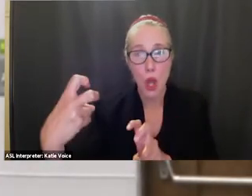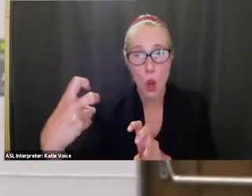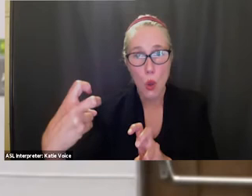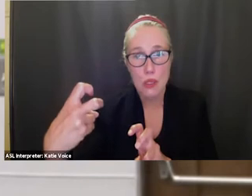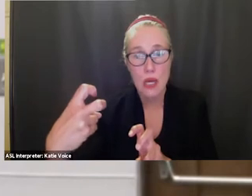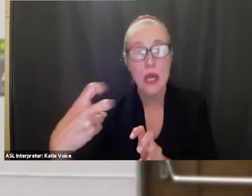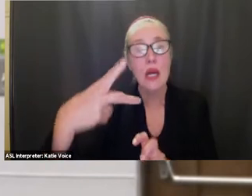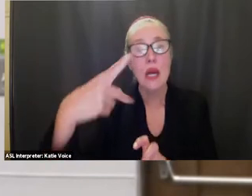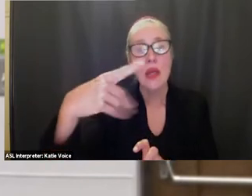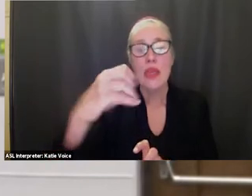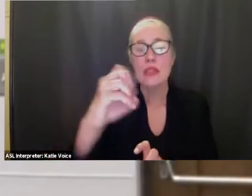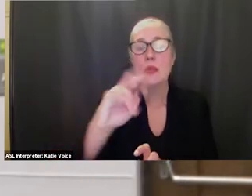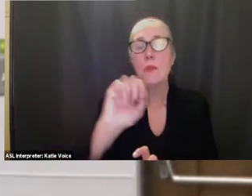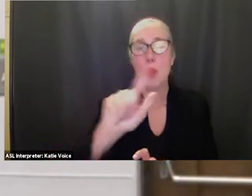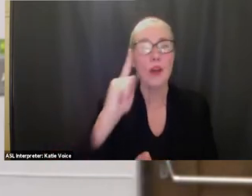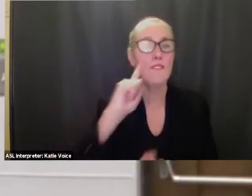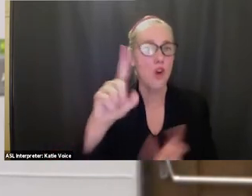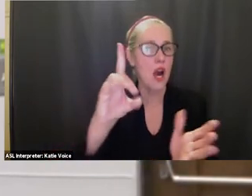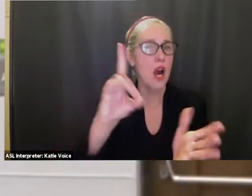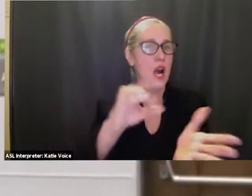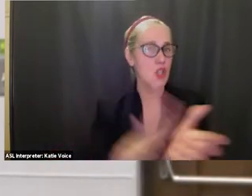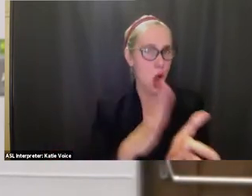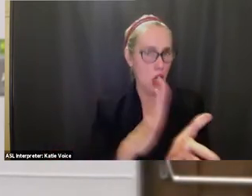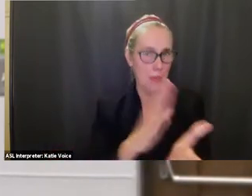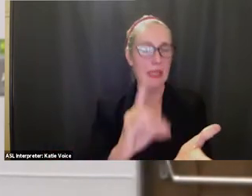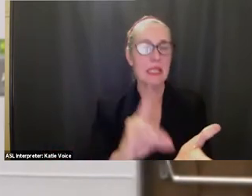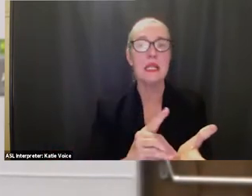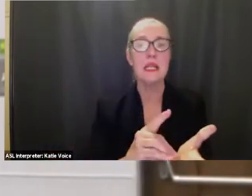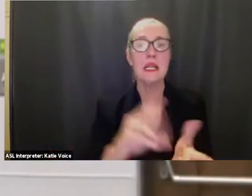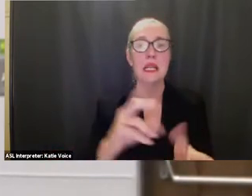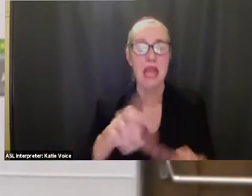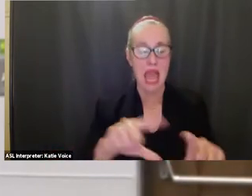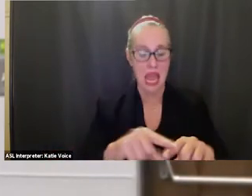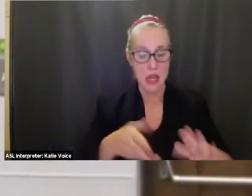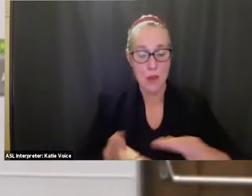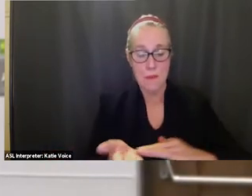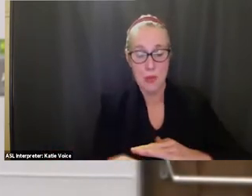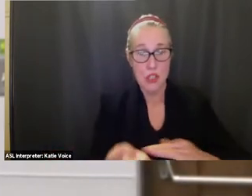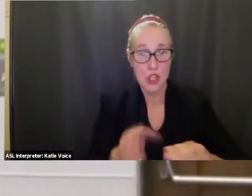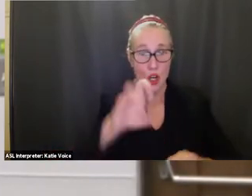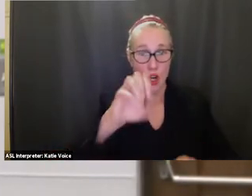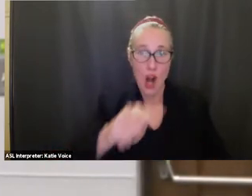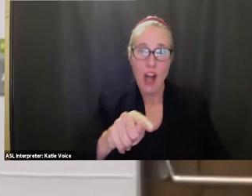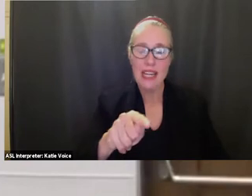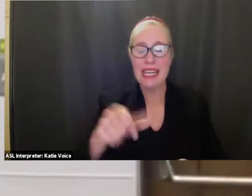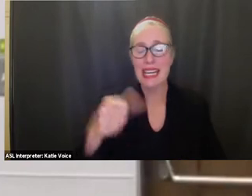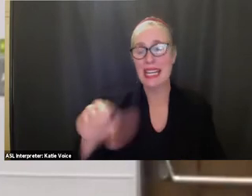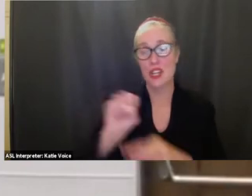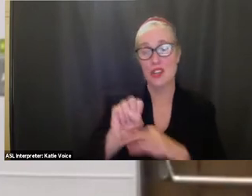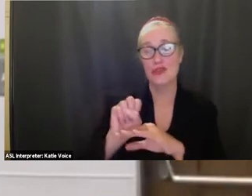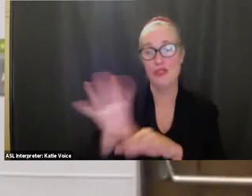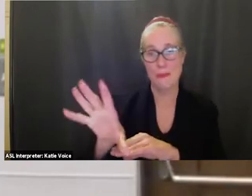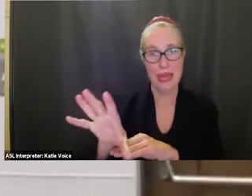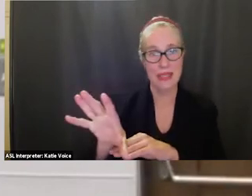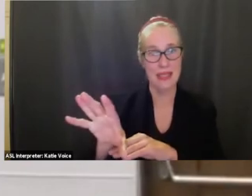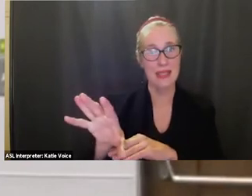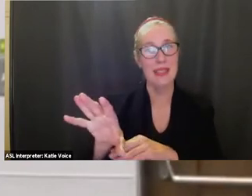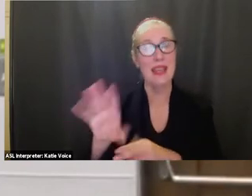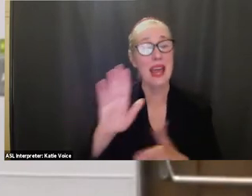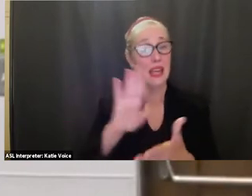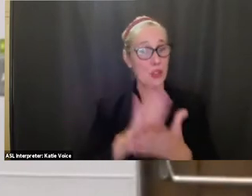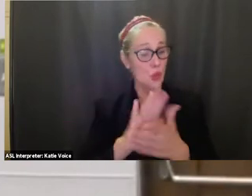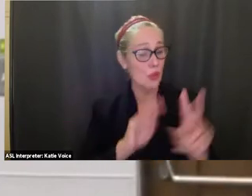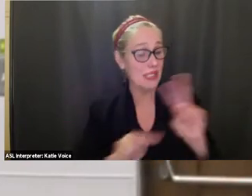portal document request screen you click upload you upload your card and you hit submit and you're done and then school staff review that